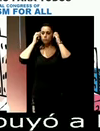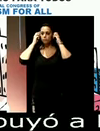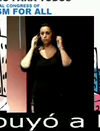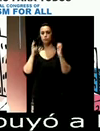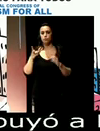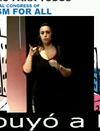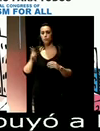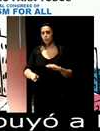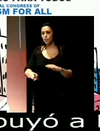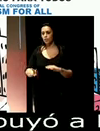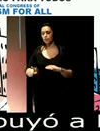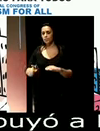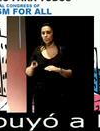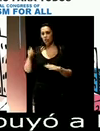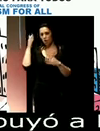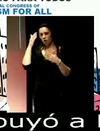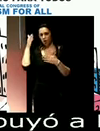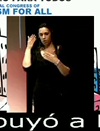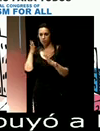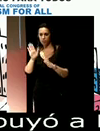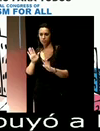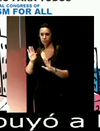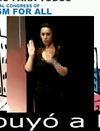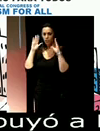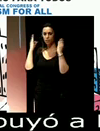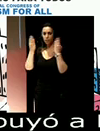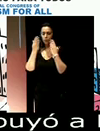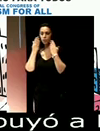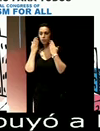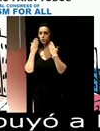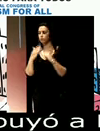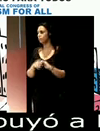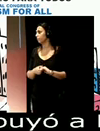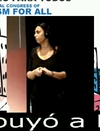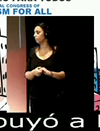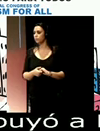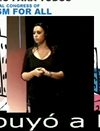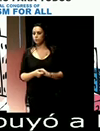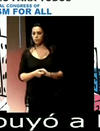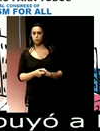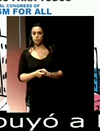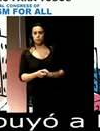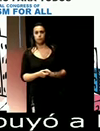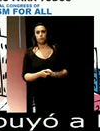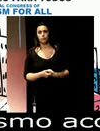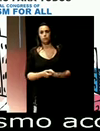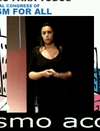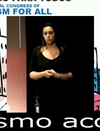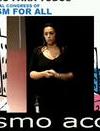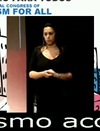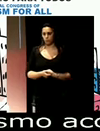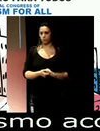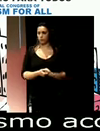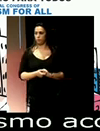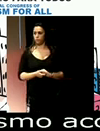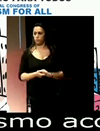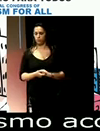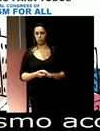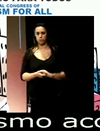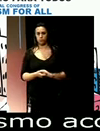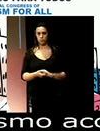En esta sede de congreso y de estar en esta hermosa ciudad de Ávila, que parece mucho a